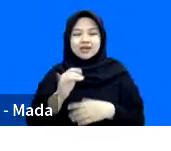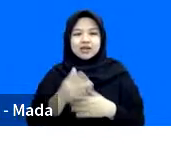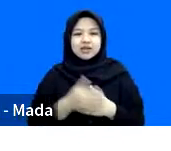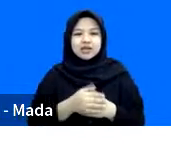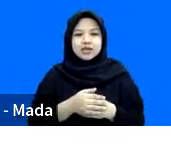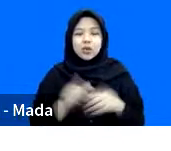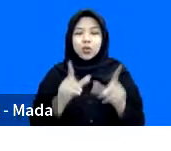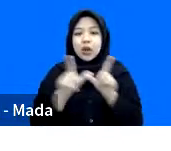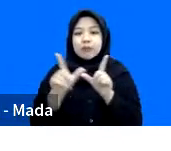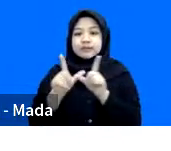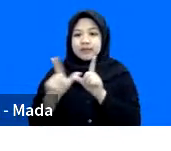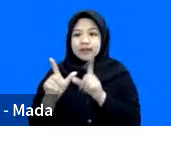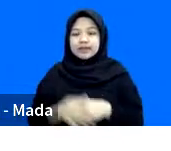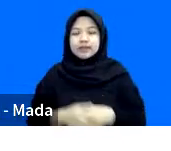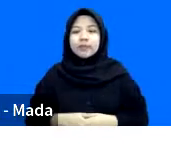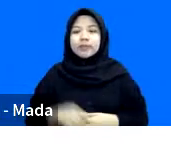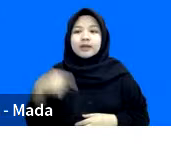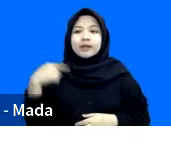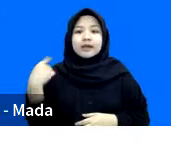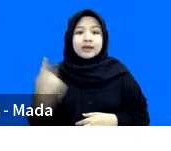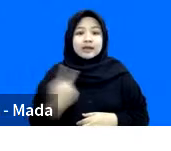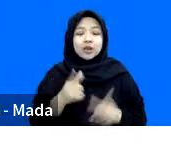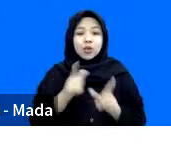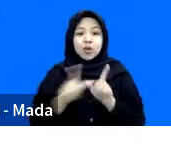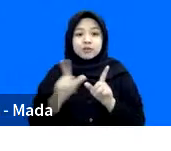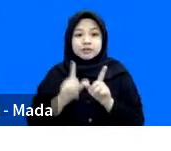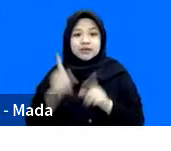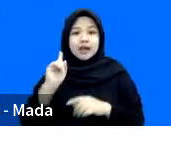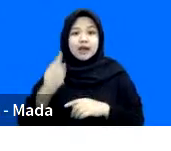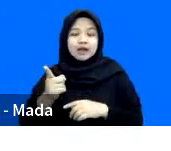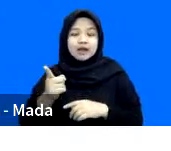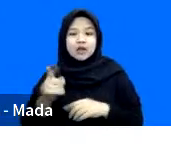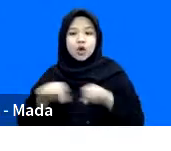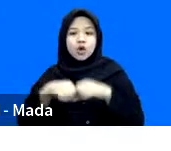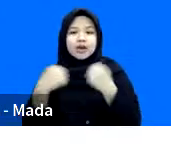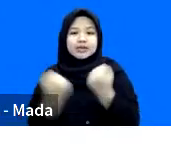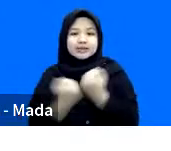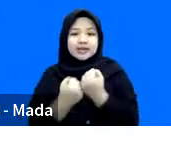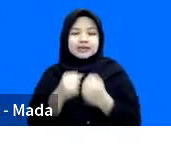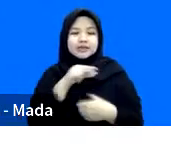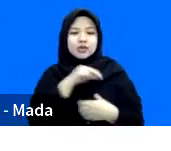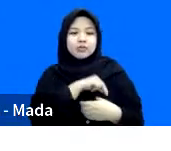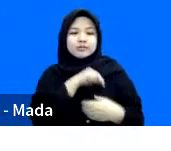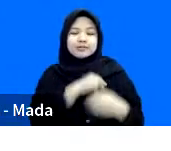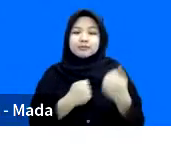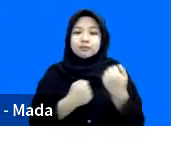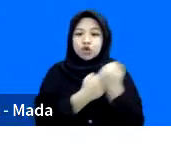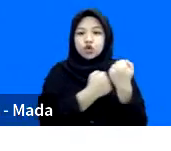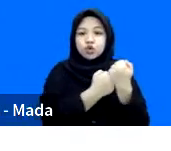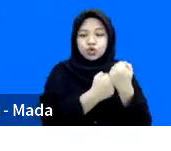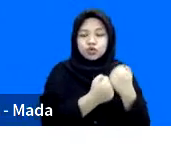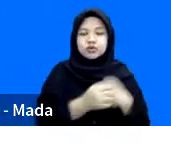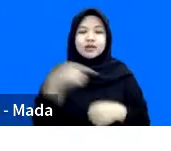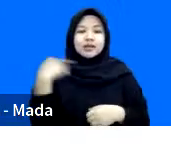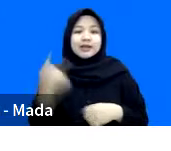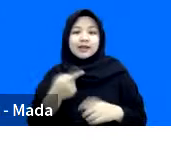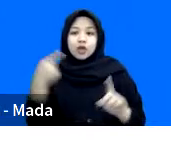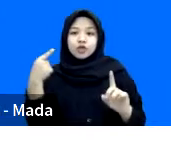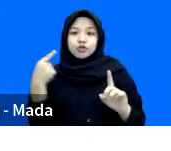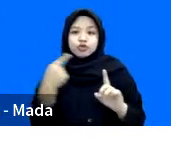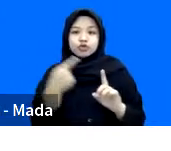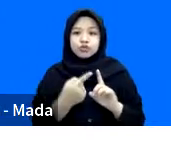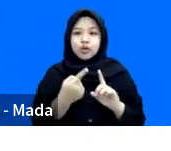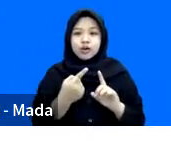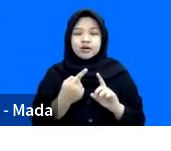top website that is supported by a nonprofit. And our purpose is to ensure everyone can freely